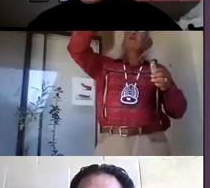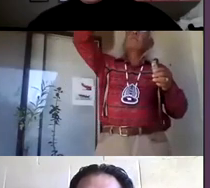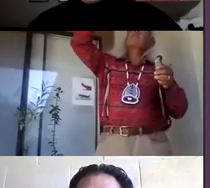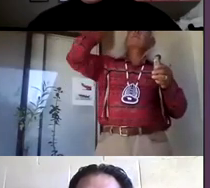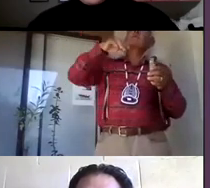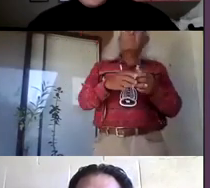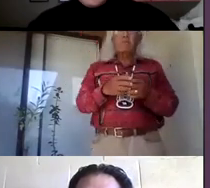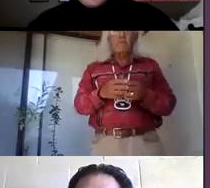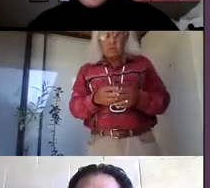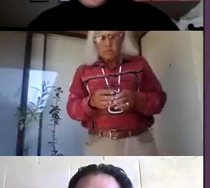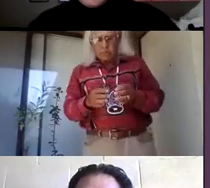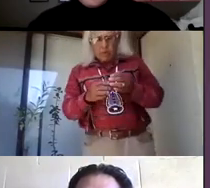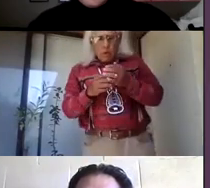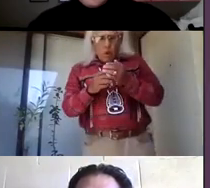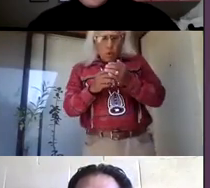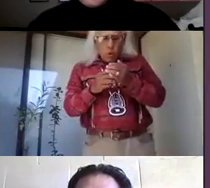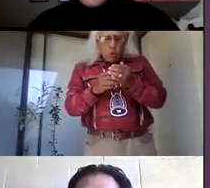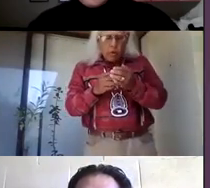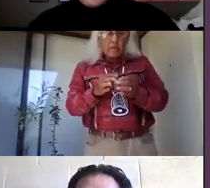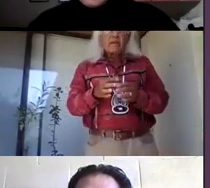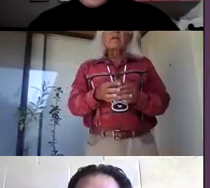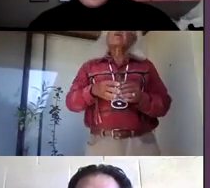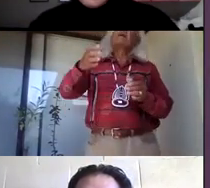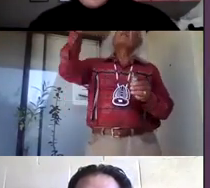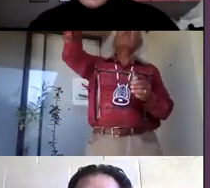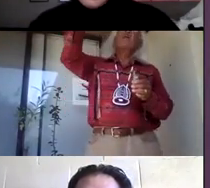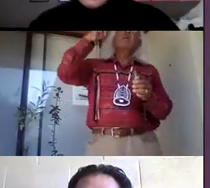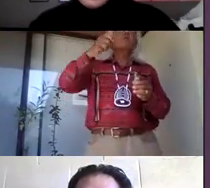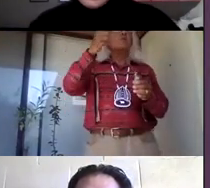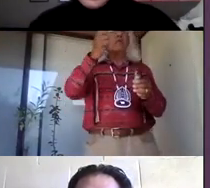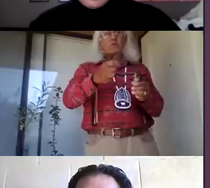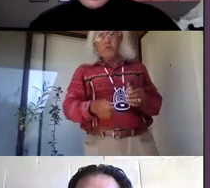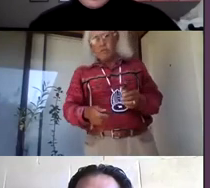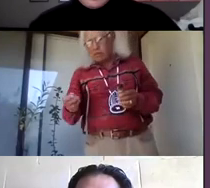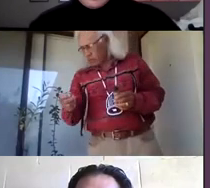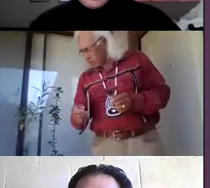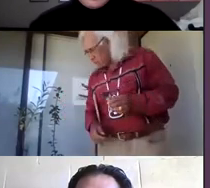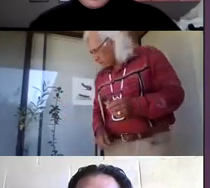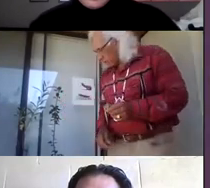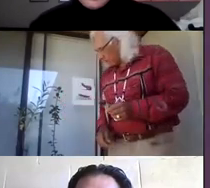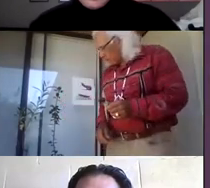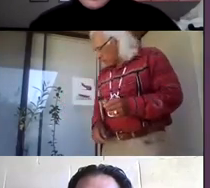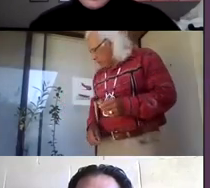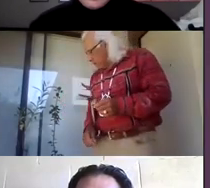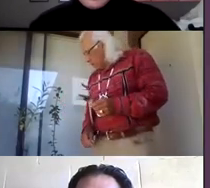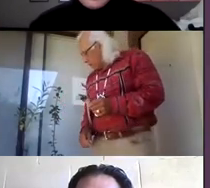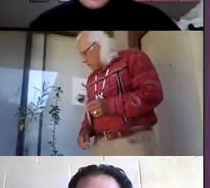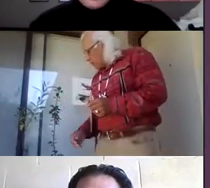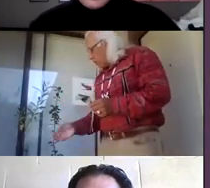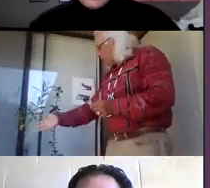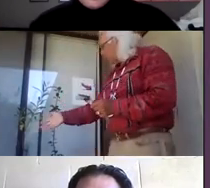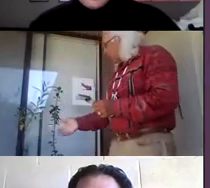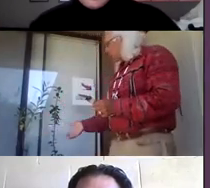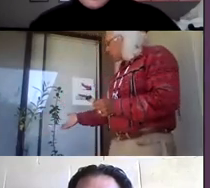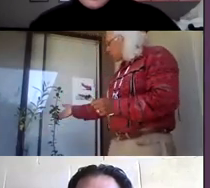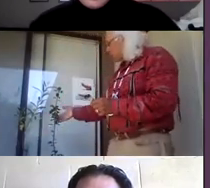away all our bad spirits and bad thoughts. And I want to ask the sky people, the great spirit, Mother Earth, to